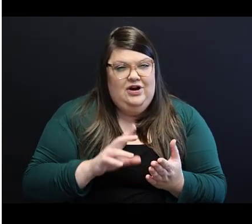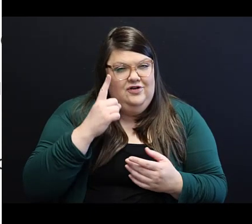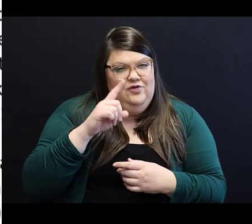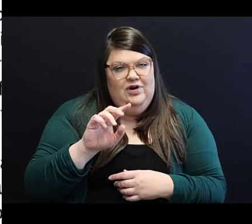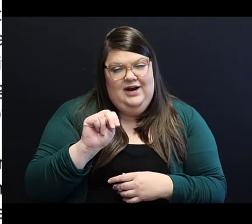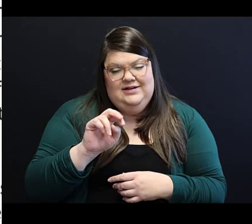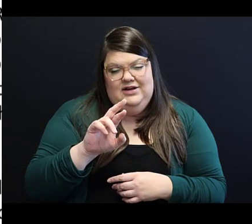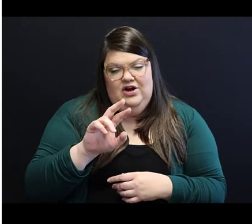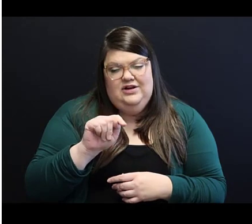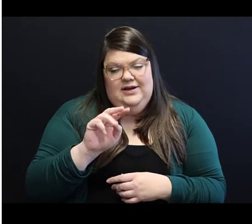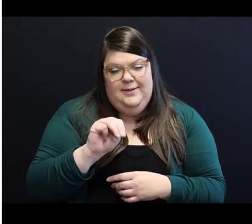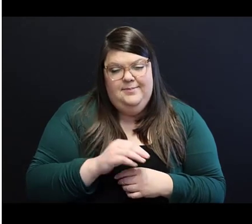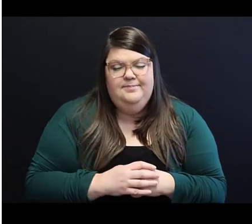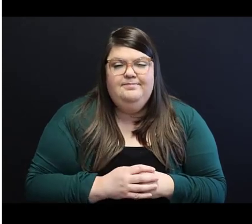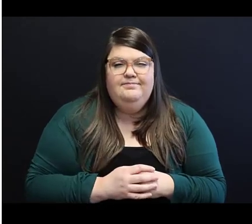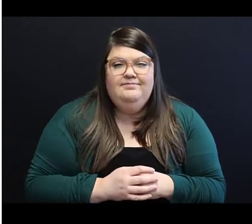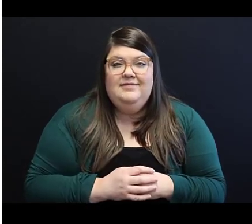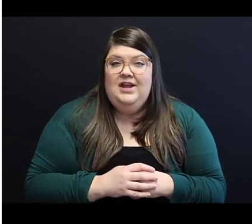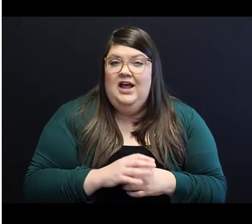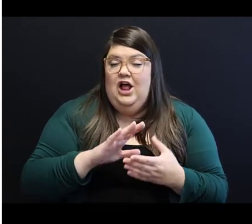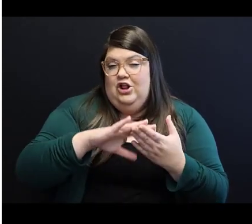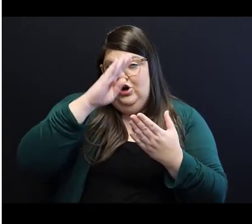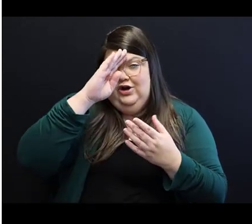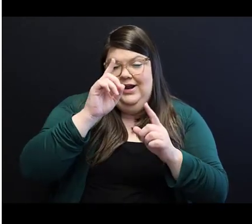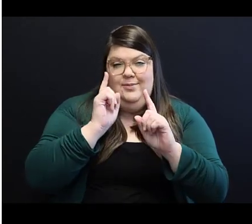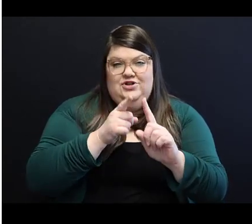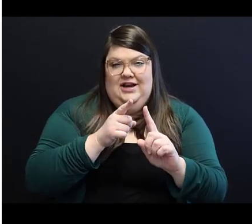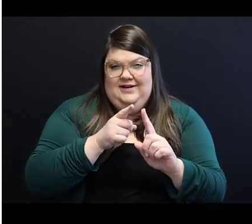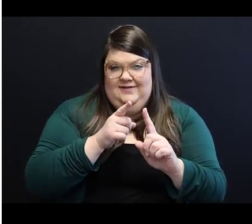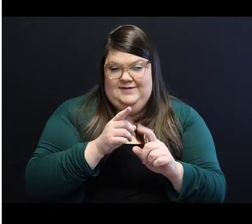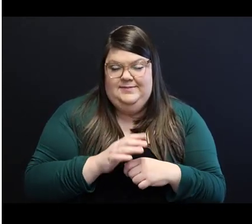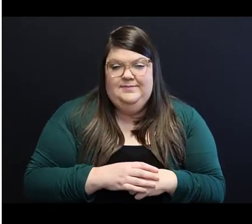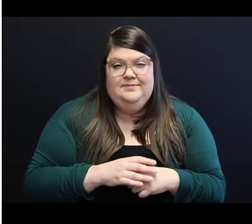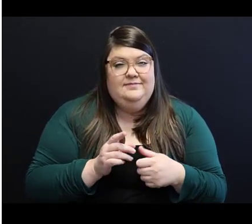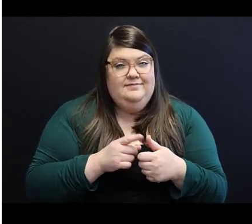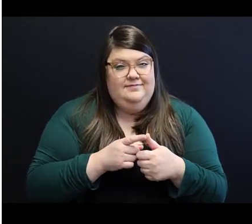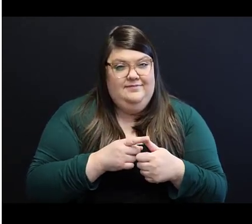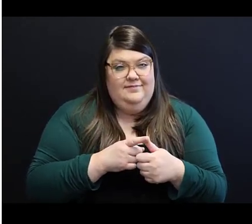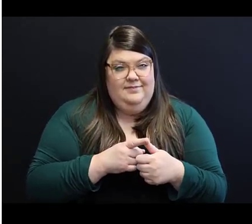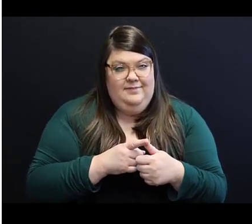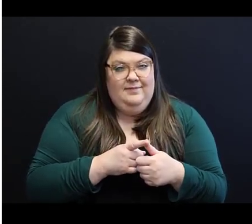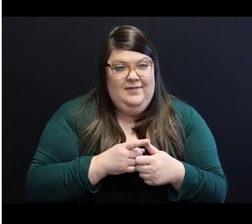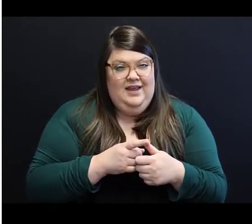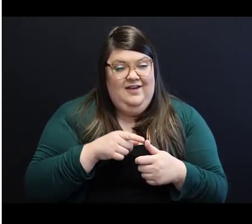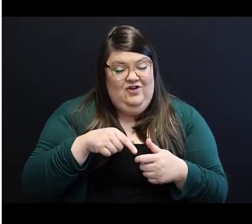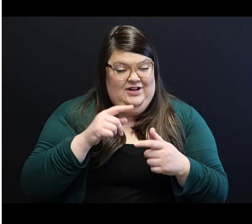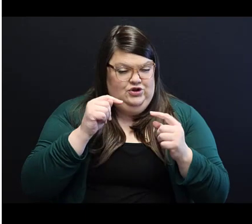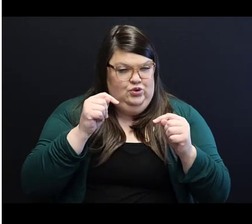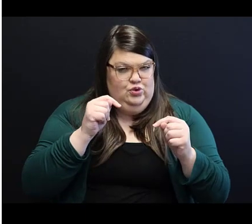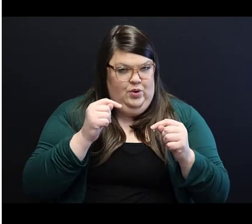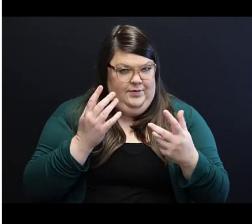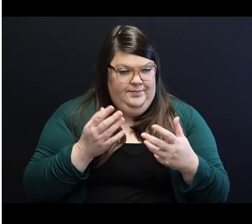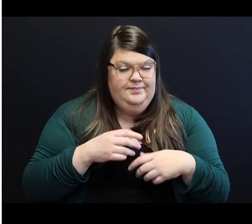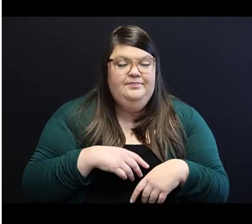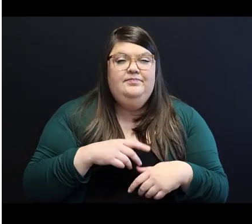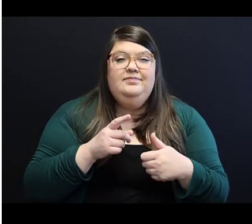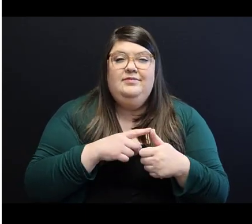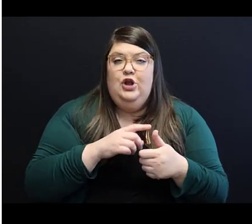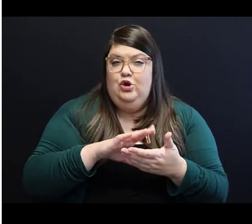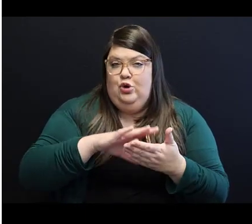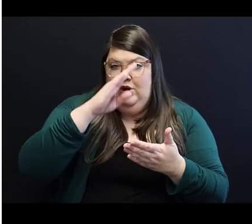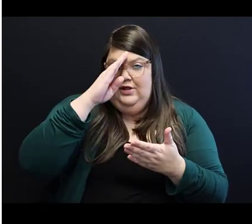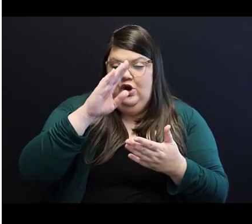NCRTM. Learning Objectives. The learning objectives of this tutorial are to learn the purpose